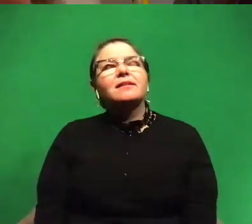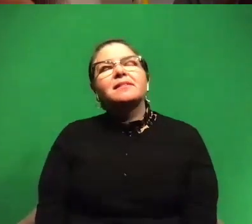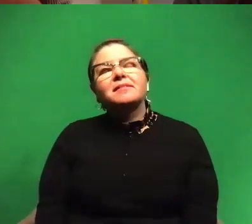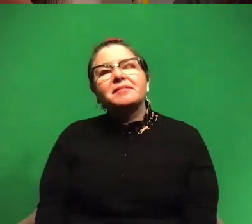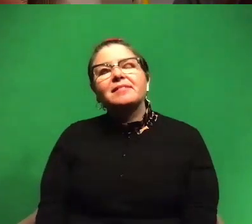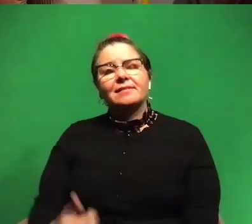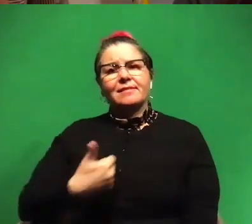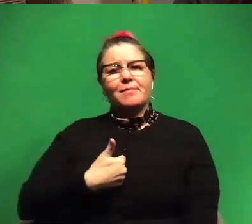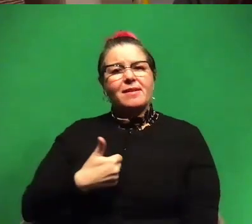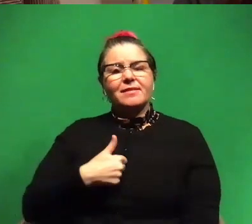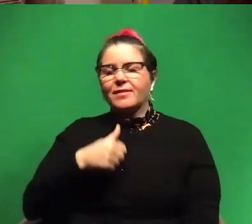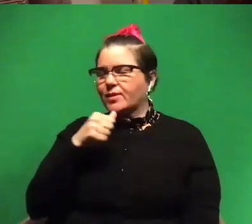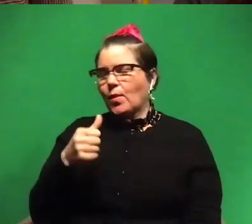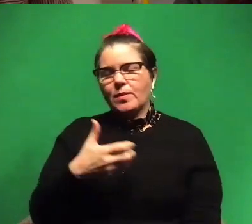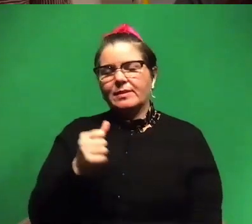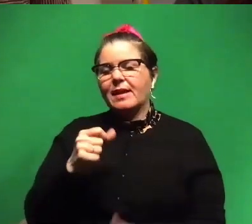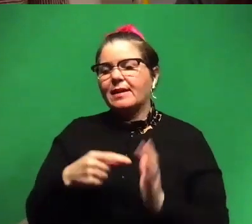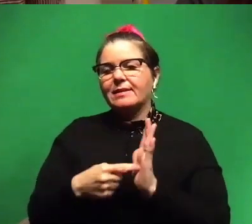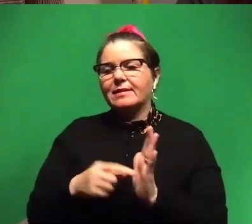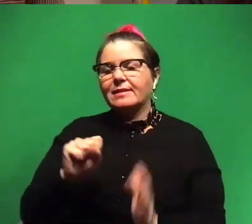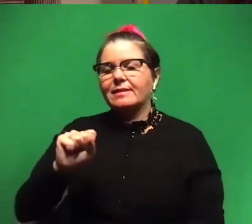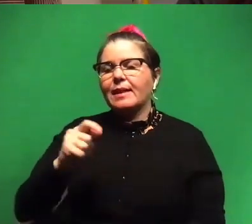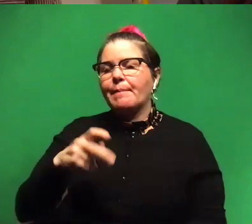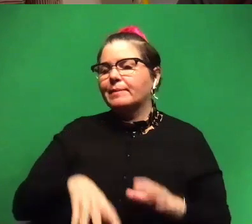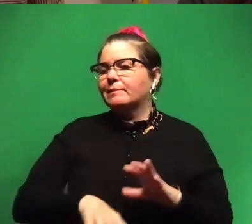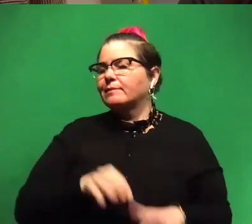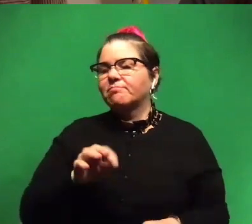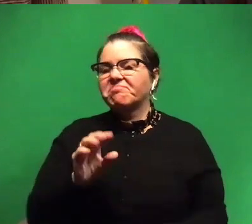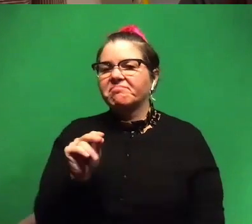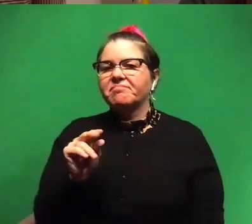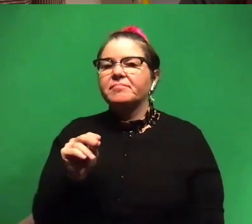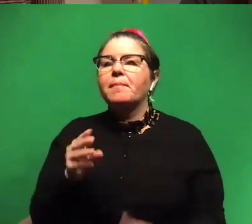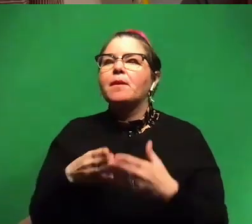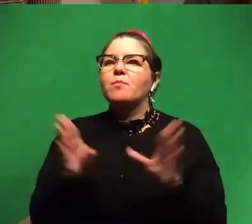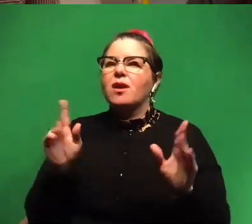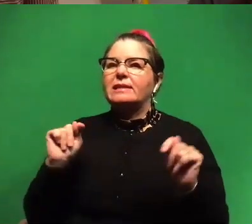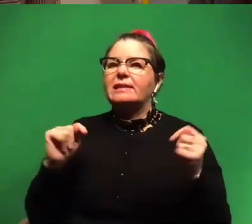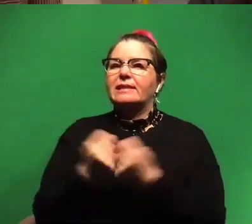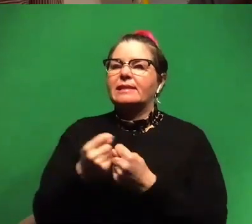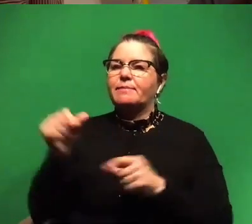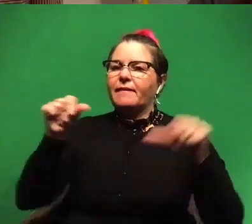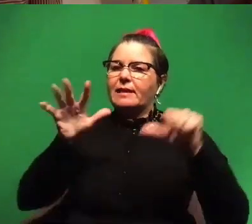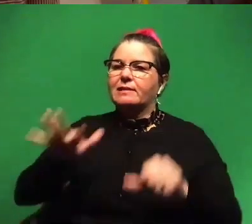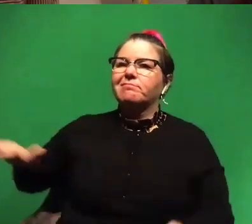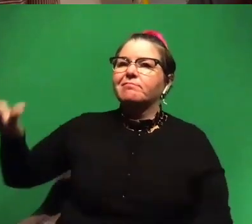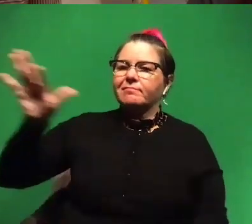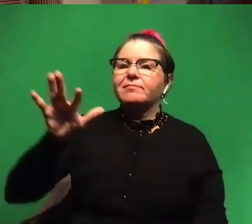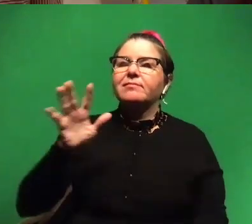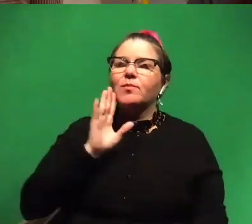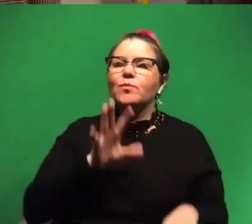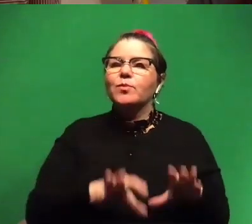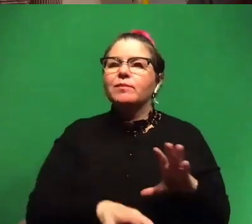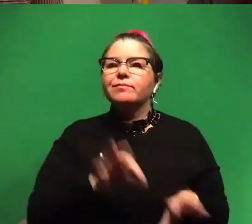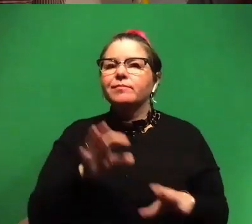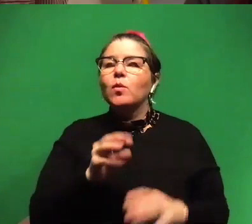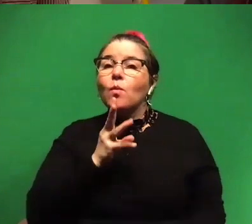I don't take samples of it, but yes, the kind of broader team of lots of scientists working on these projects take samples. They take